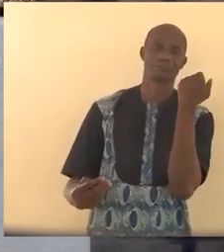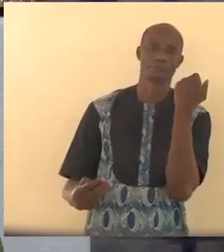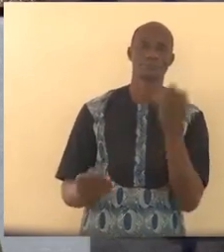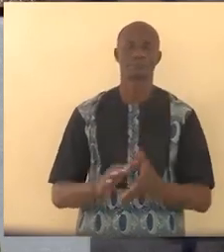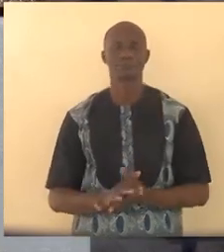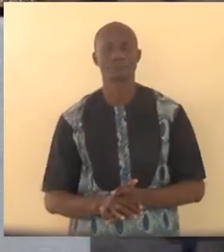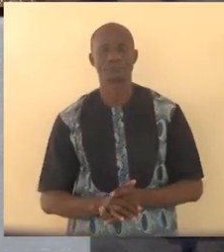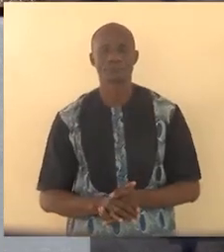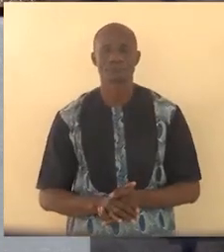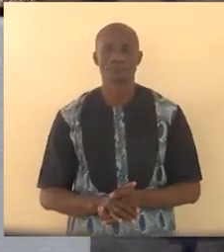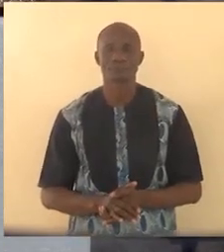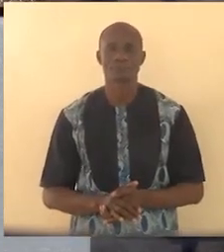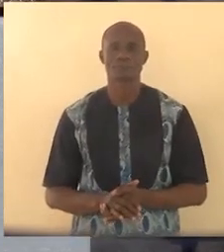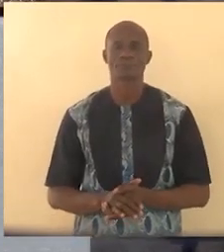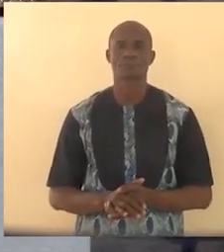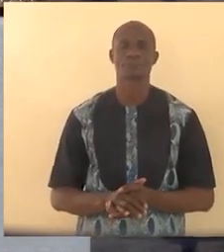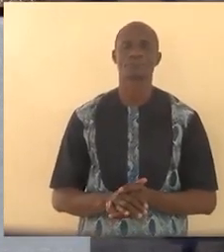criminal destitution.